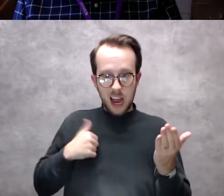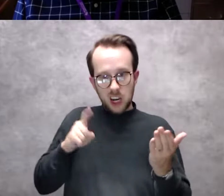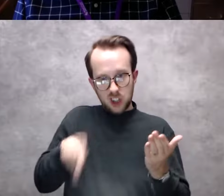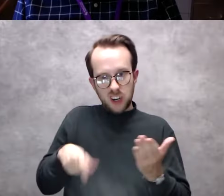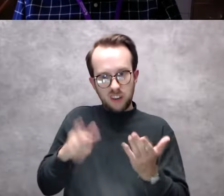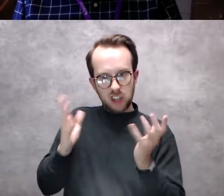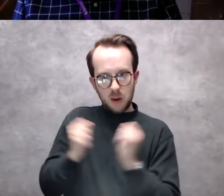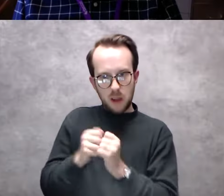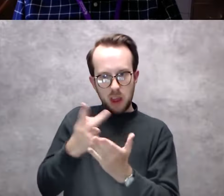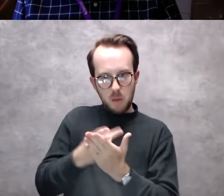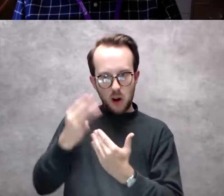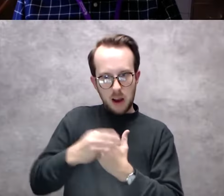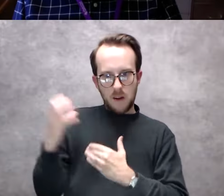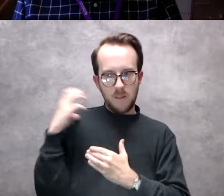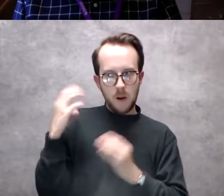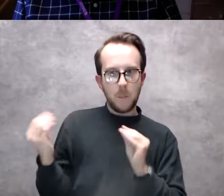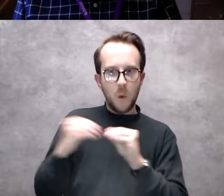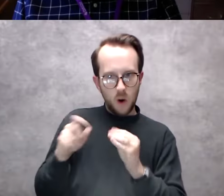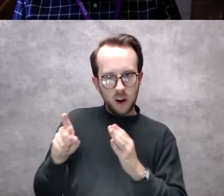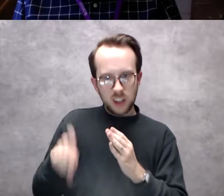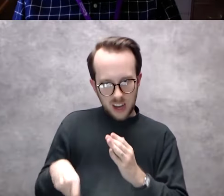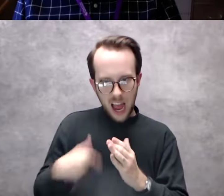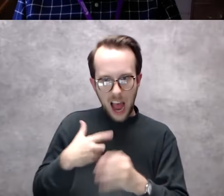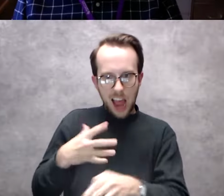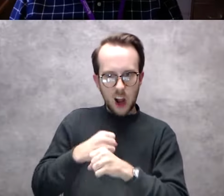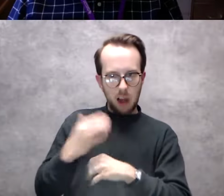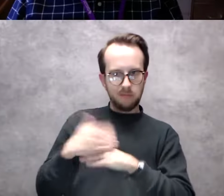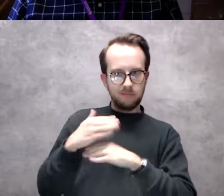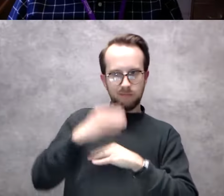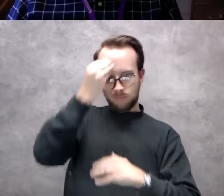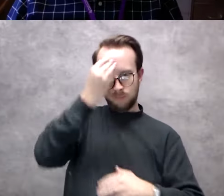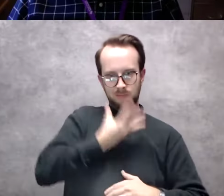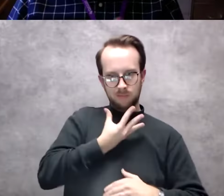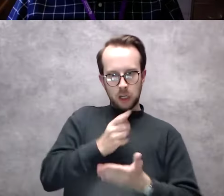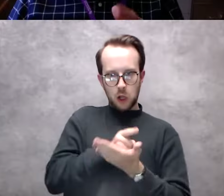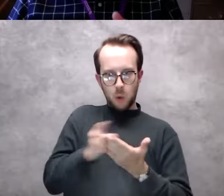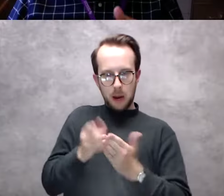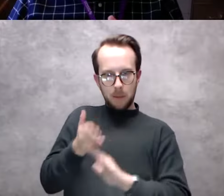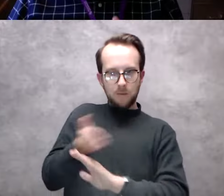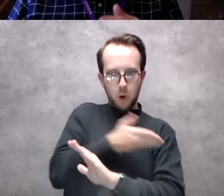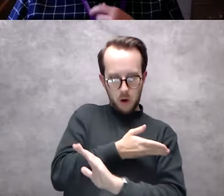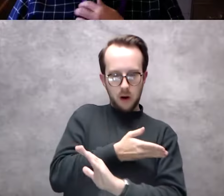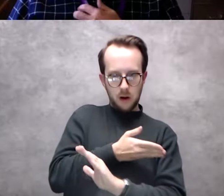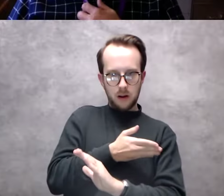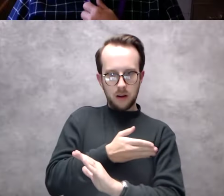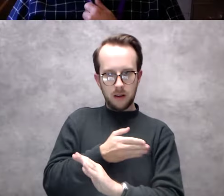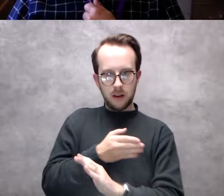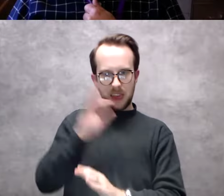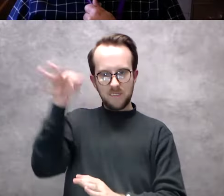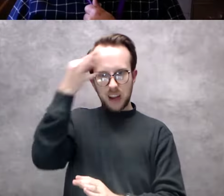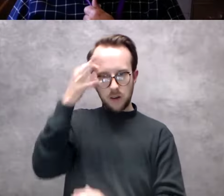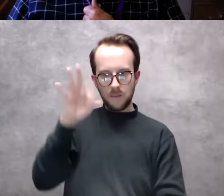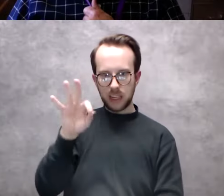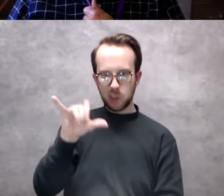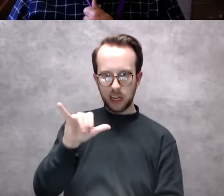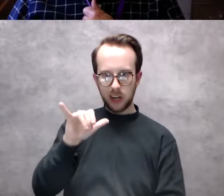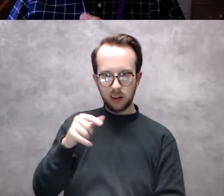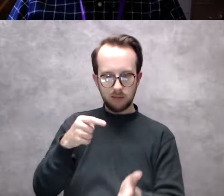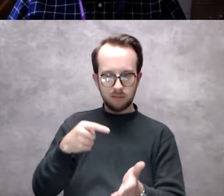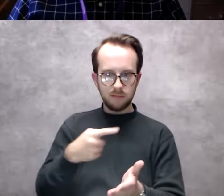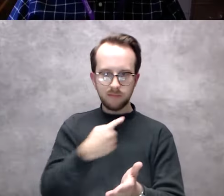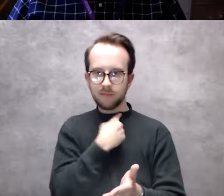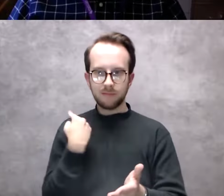more about that because I got like the notification like a week before the federal fiscal year deadline. So you should watch for those sort